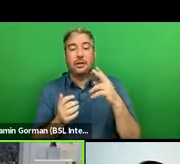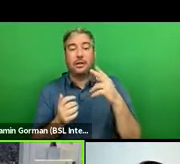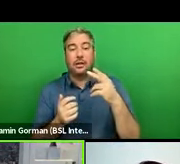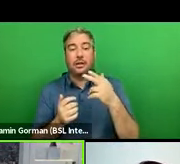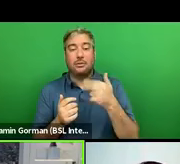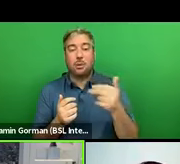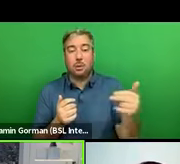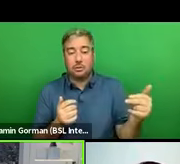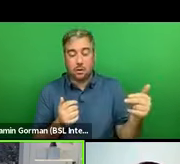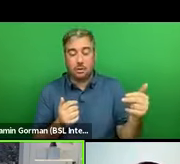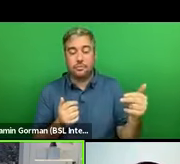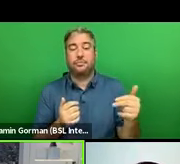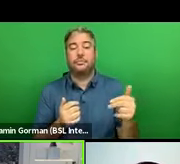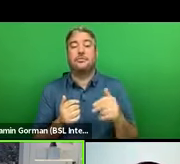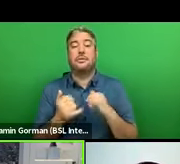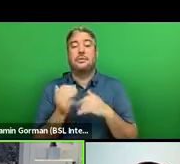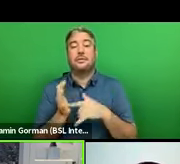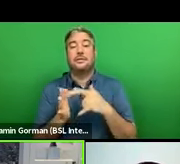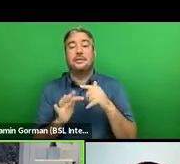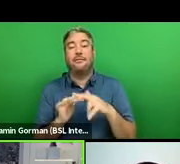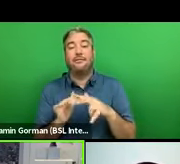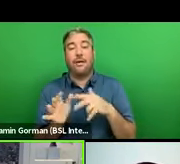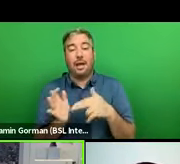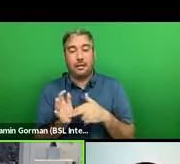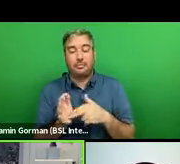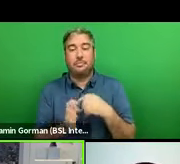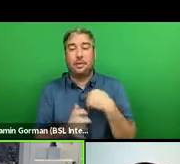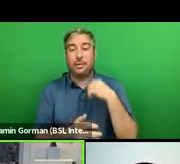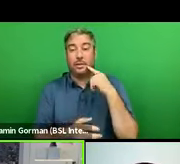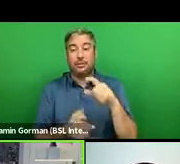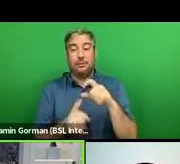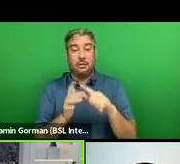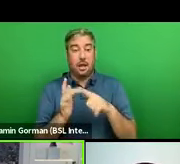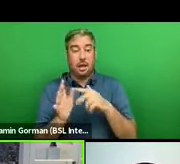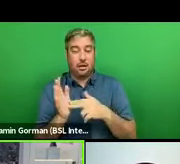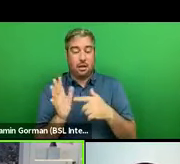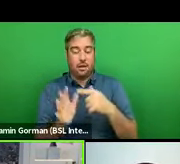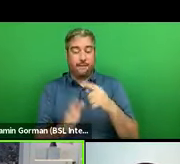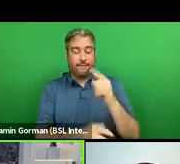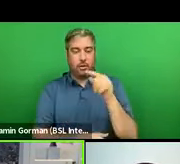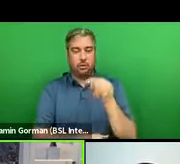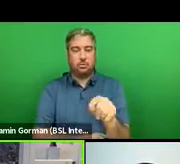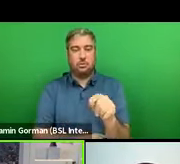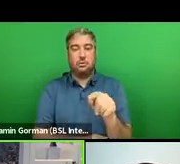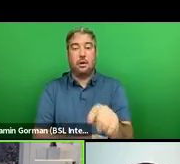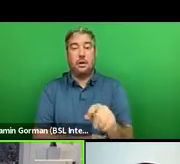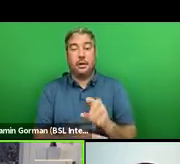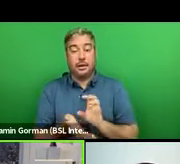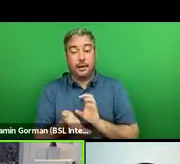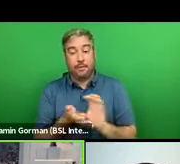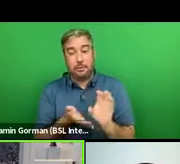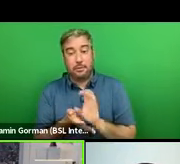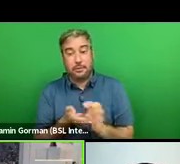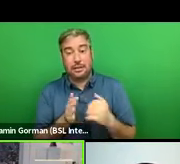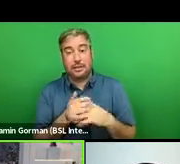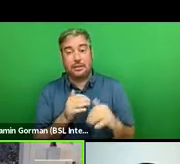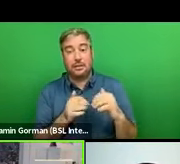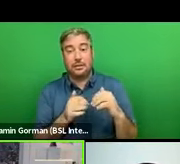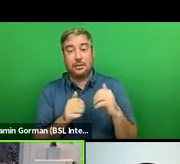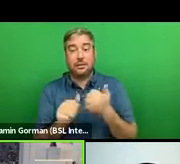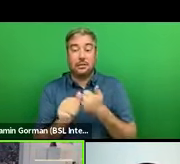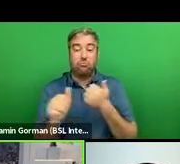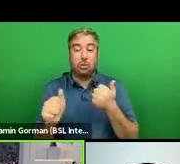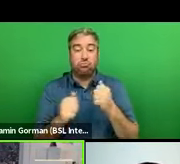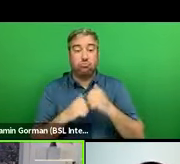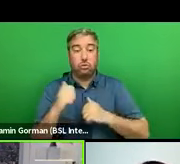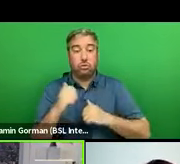in industrial structures or investments in, good infrastructure or skills? From my part, I think the response